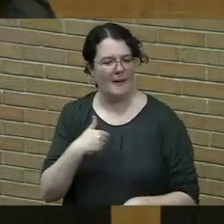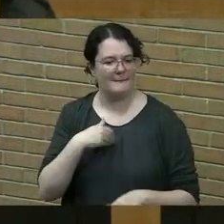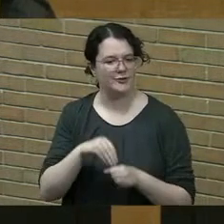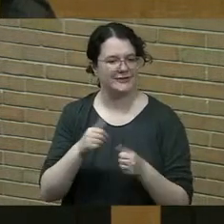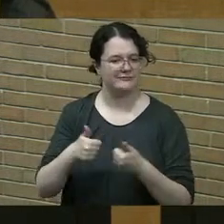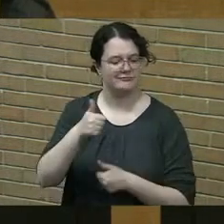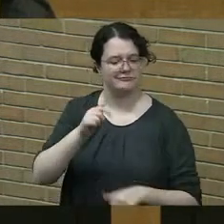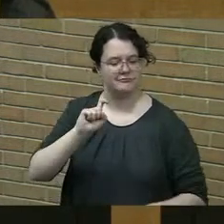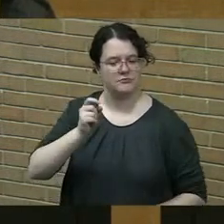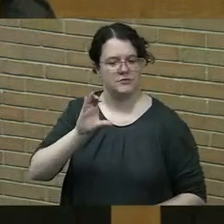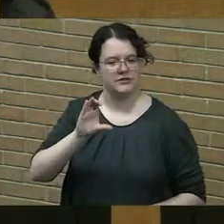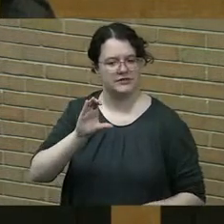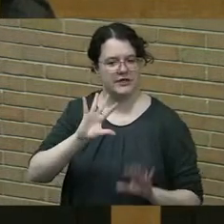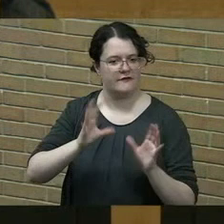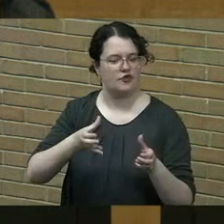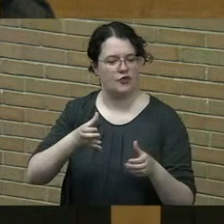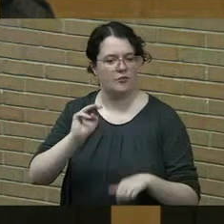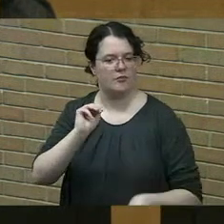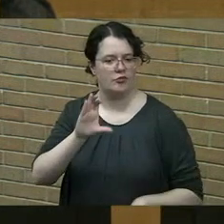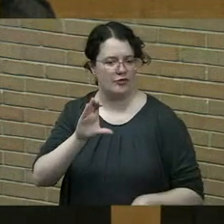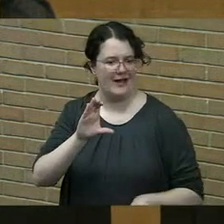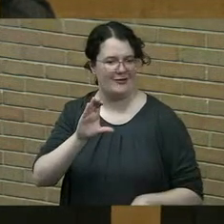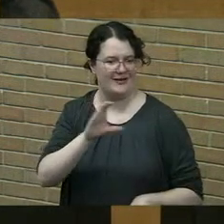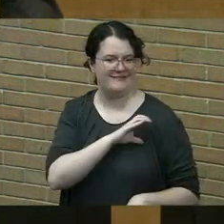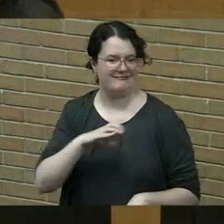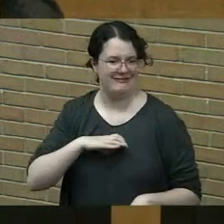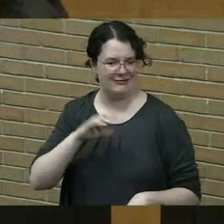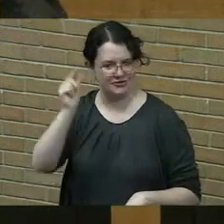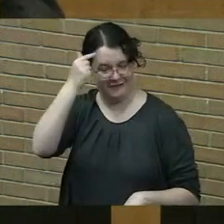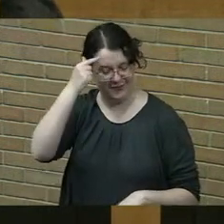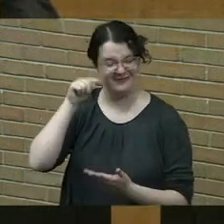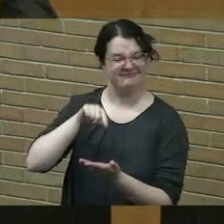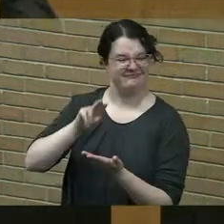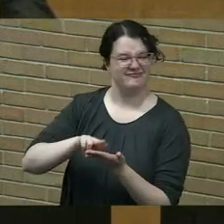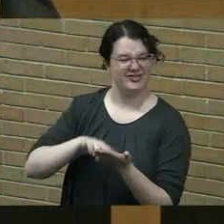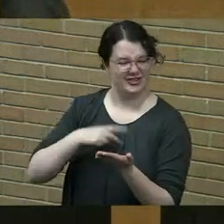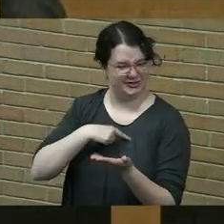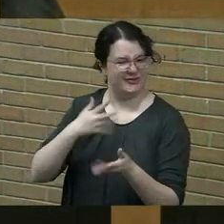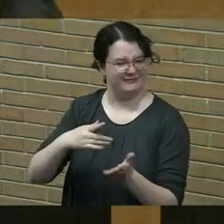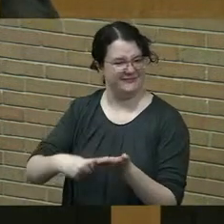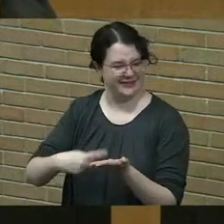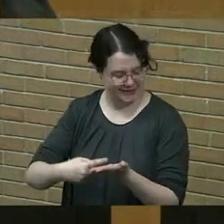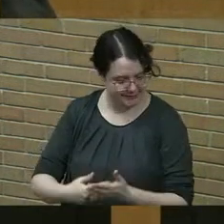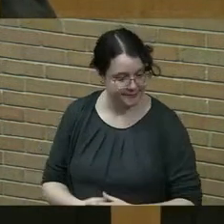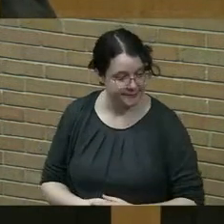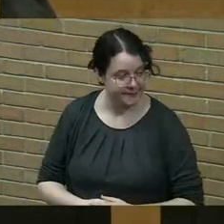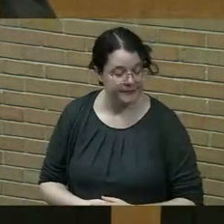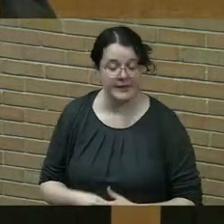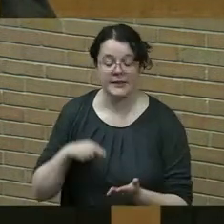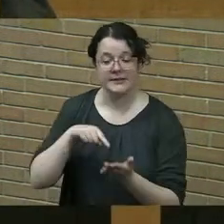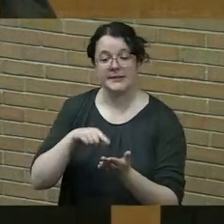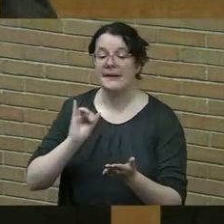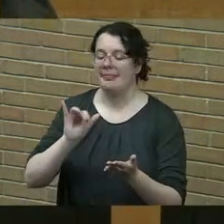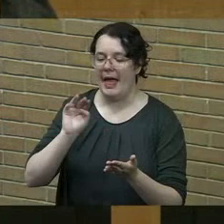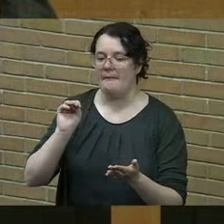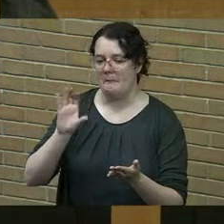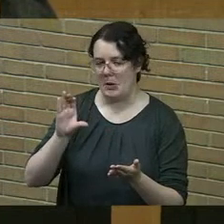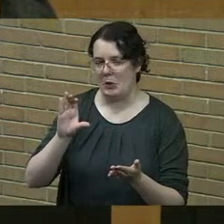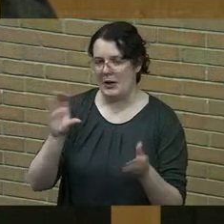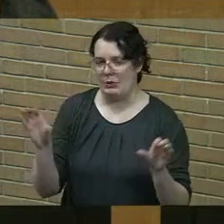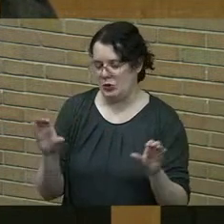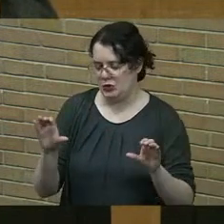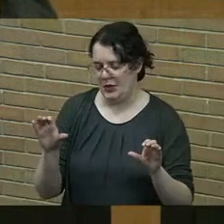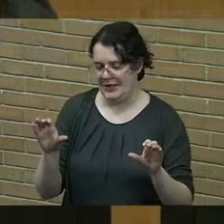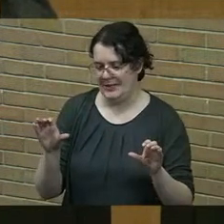Monroe County Council of Governments today. We talked about this contract a little bit because it is something that Monroe County is doing